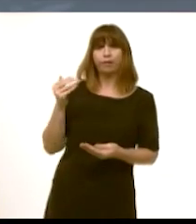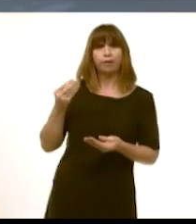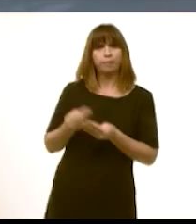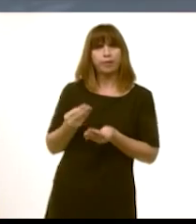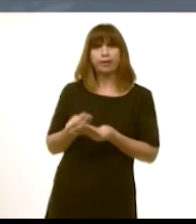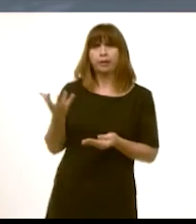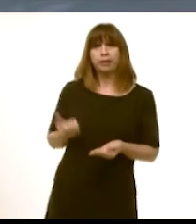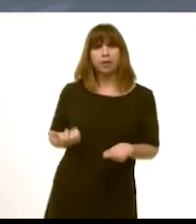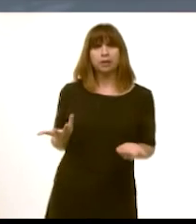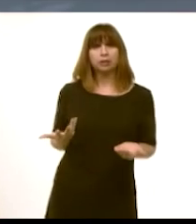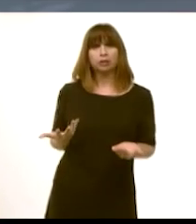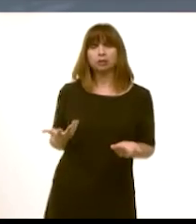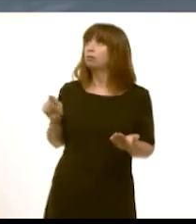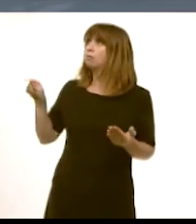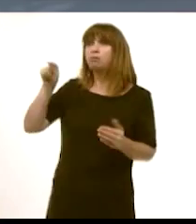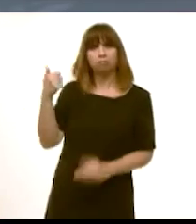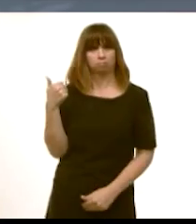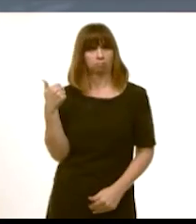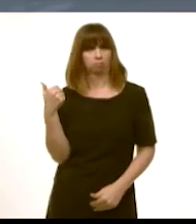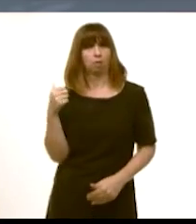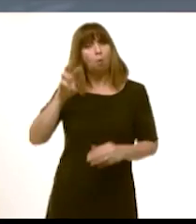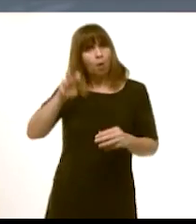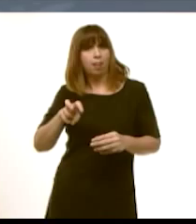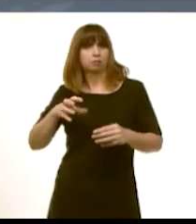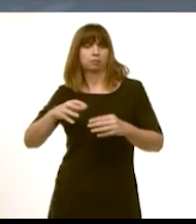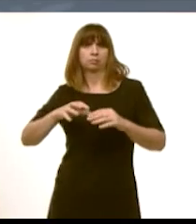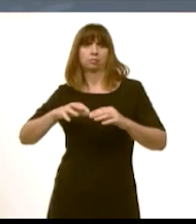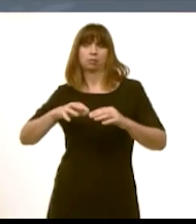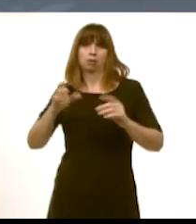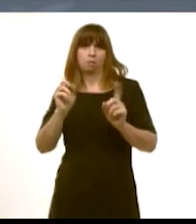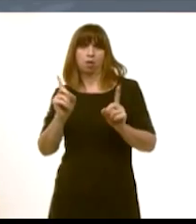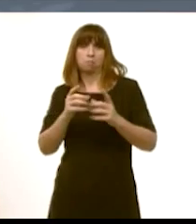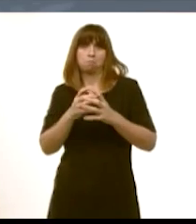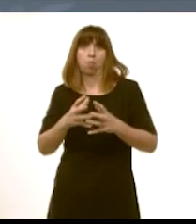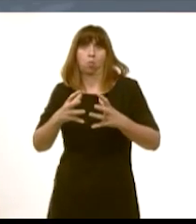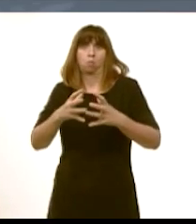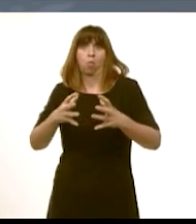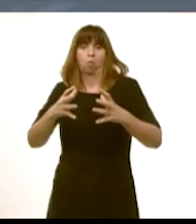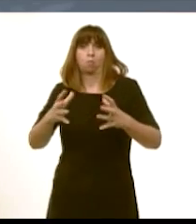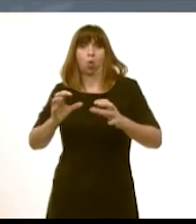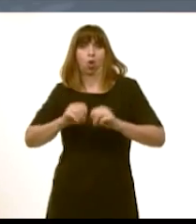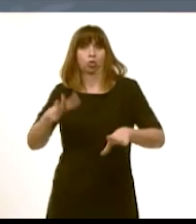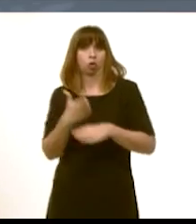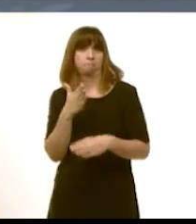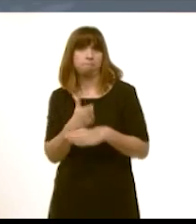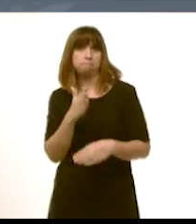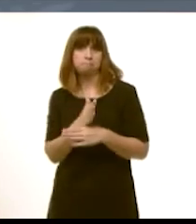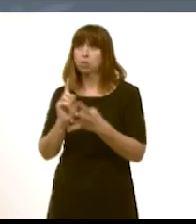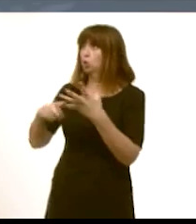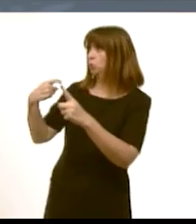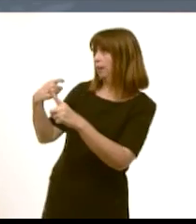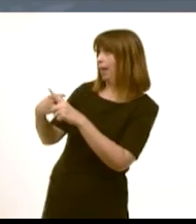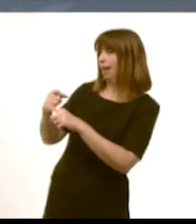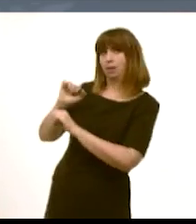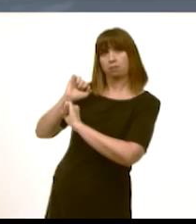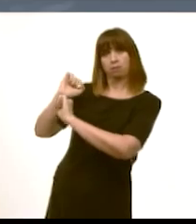of that, Welsh unemployment figures saw a rise over the last quarter, whilst UK average